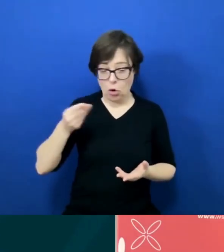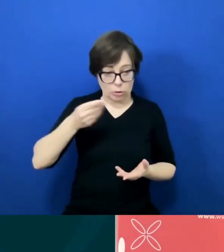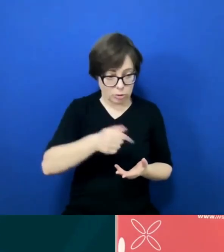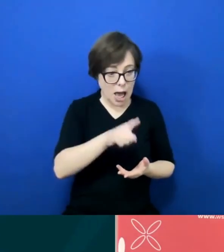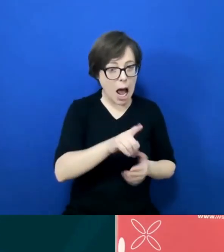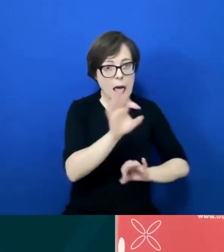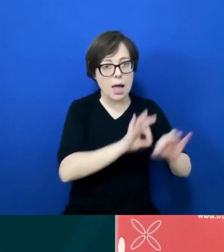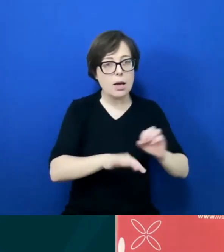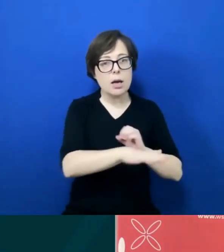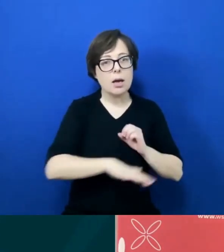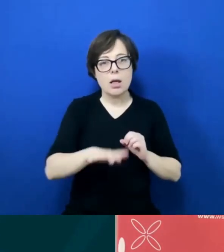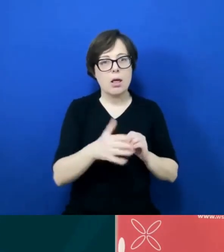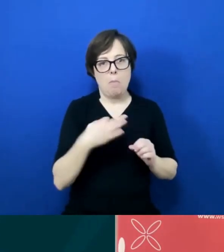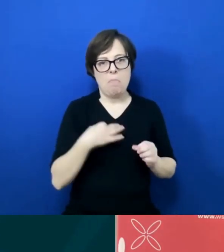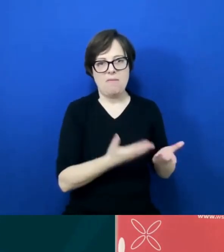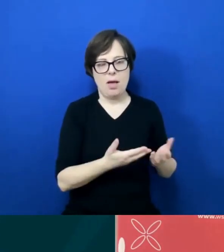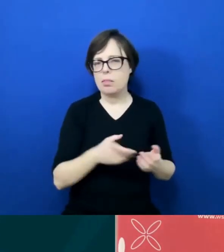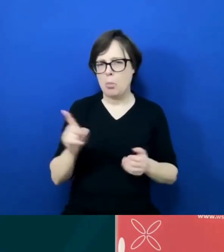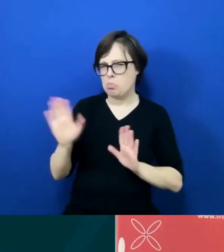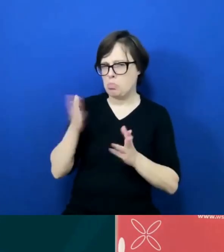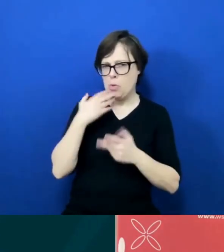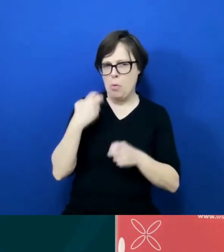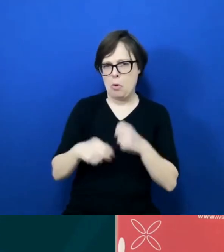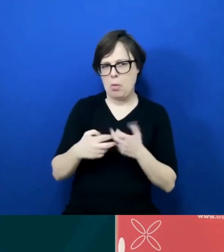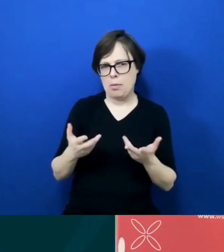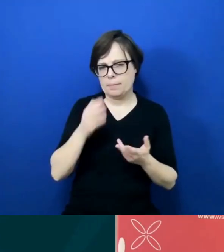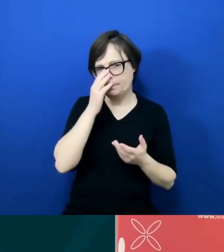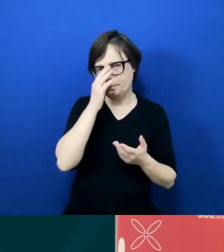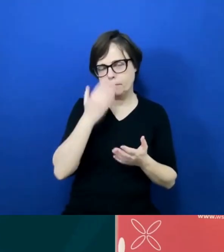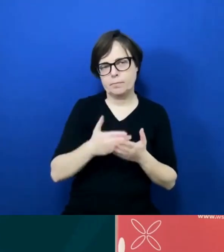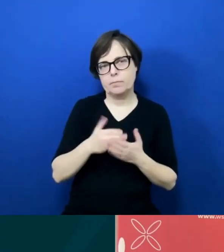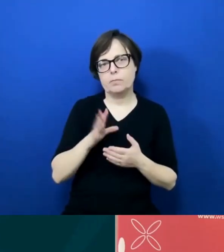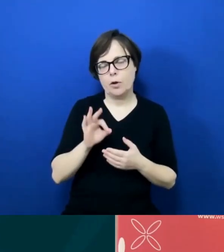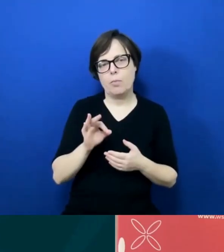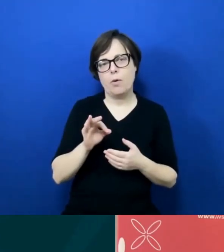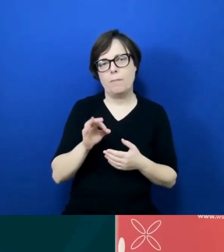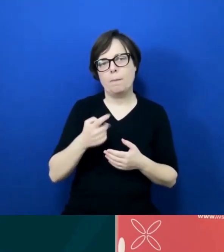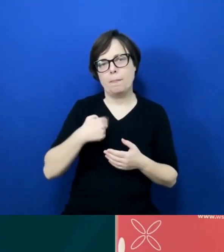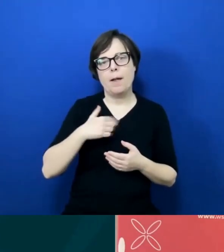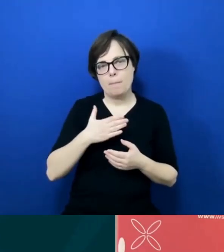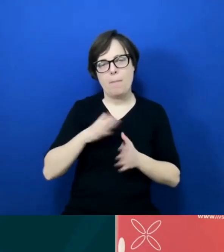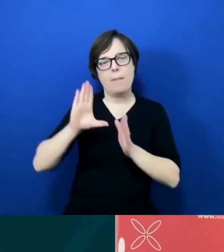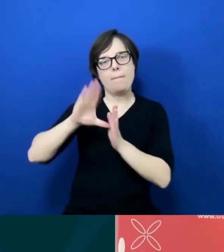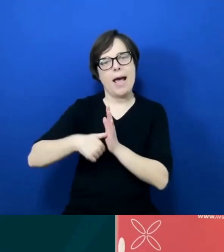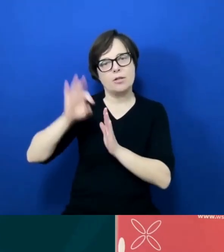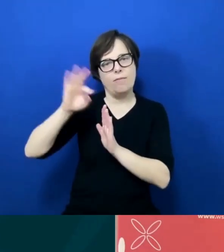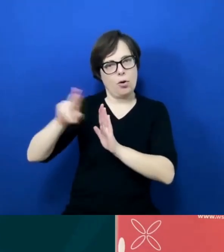public funds in non-public areas? No, there is no such a problem, because we have